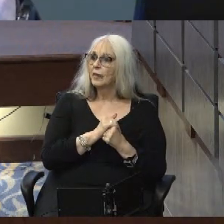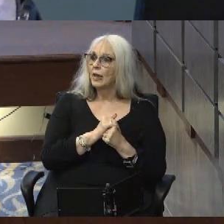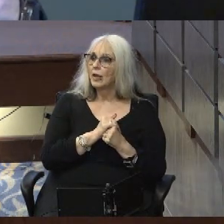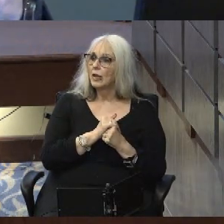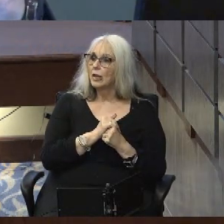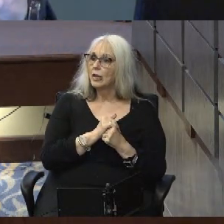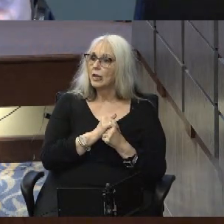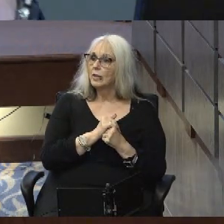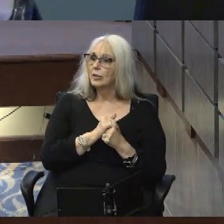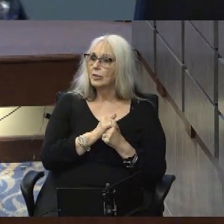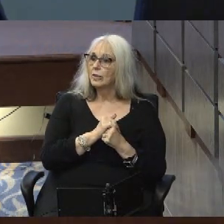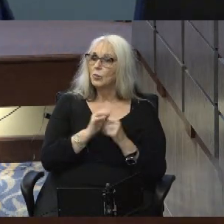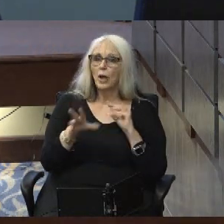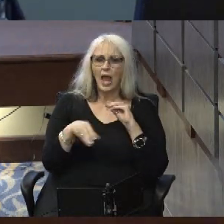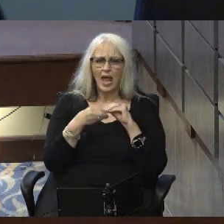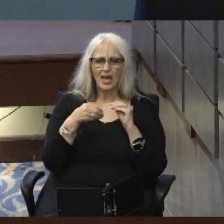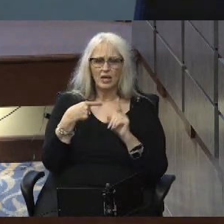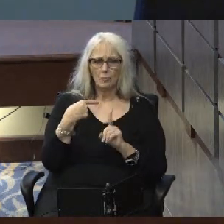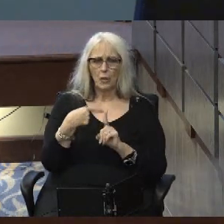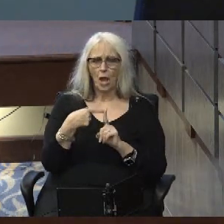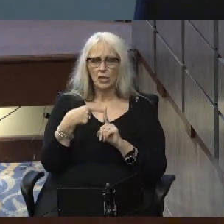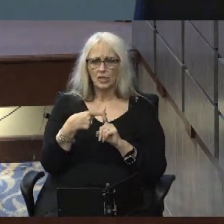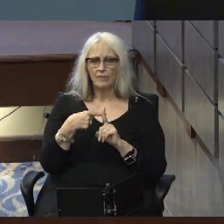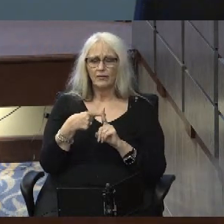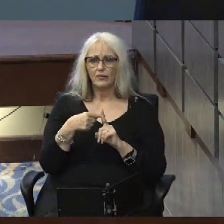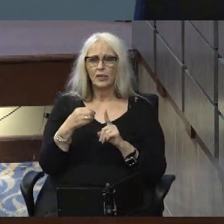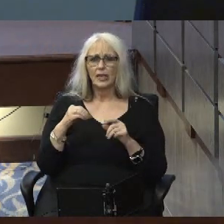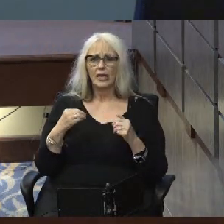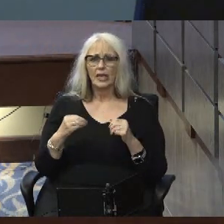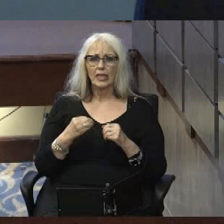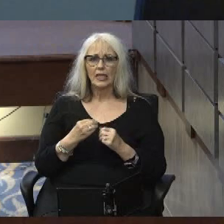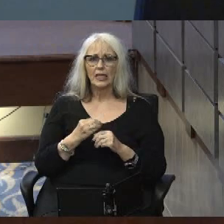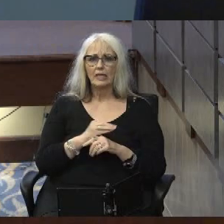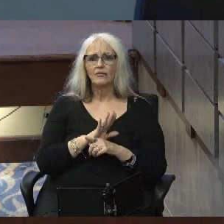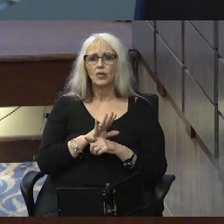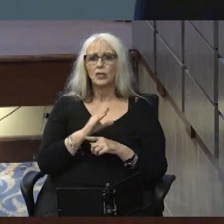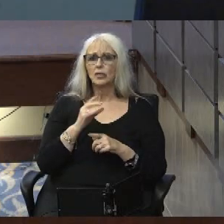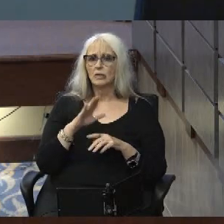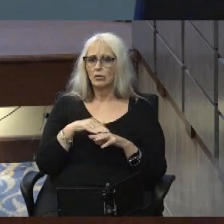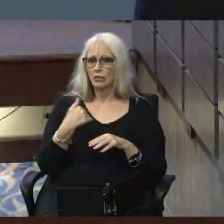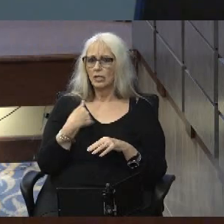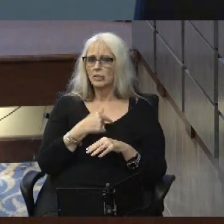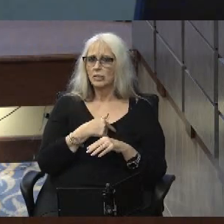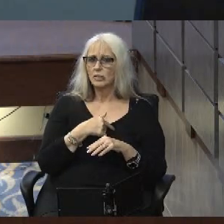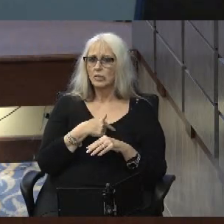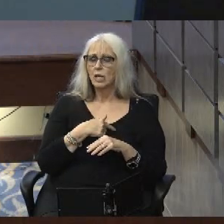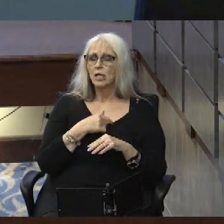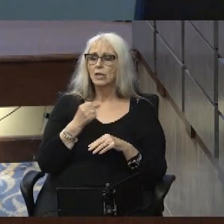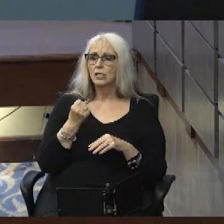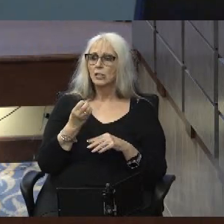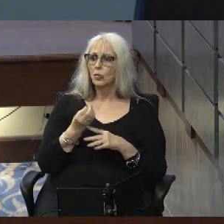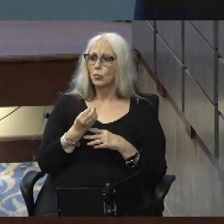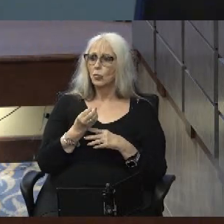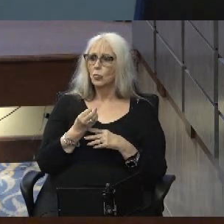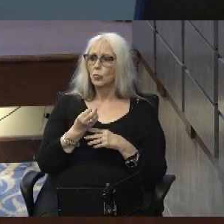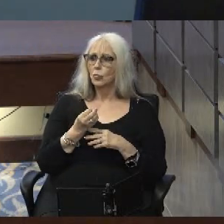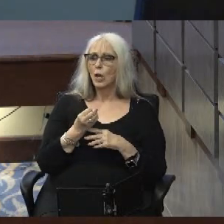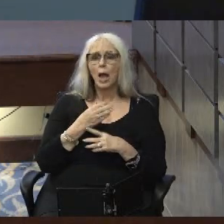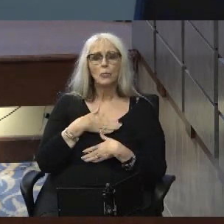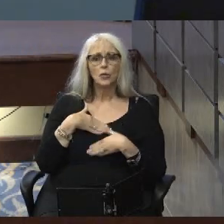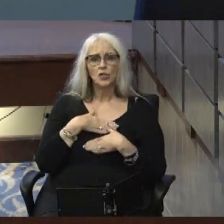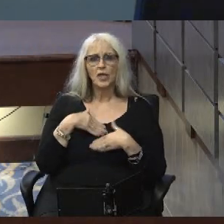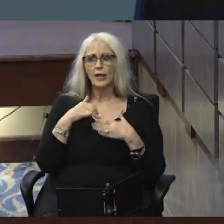It'll have ultimately a positive impact on what we're trying to do with Waco. So I appreciate